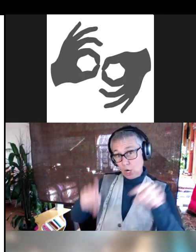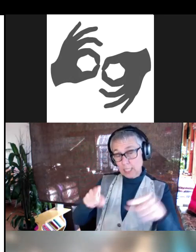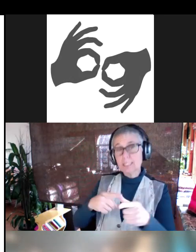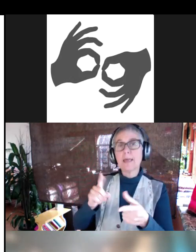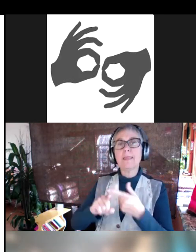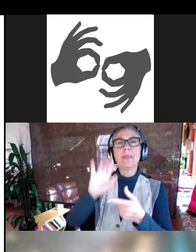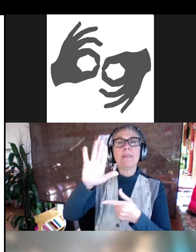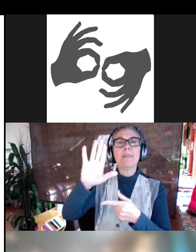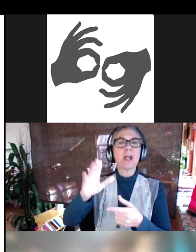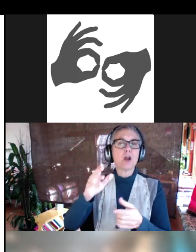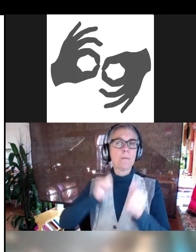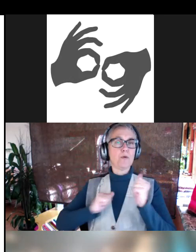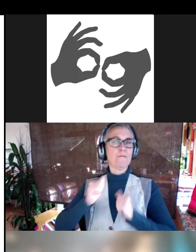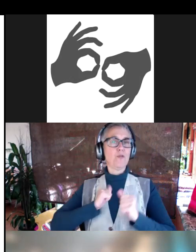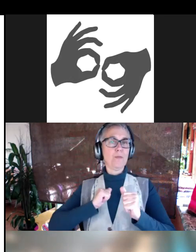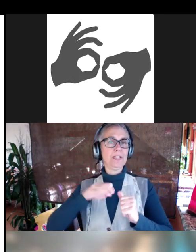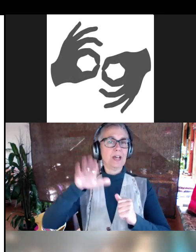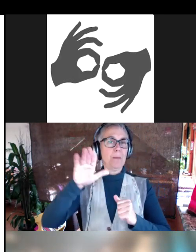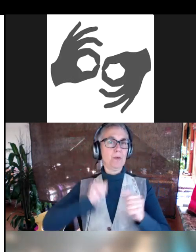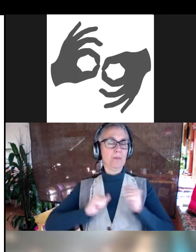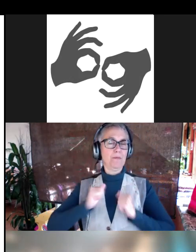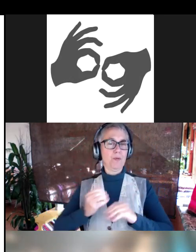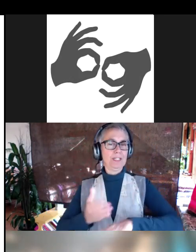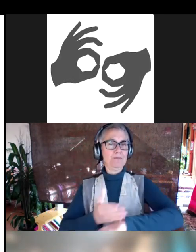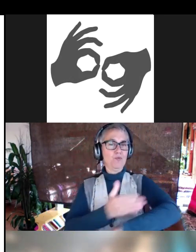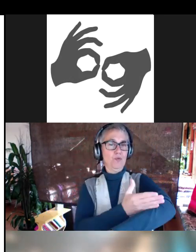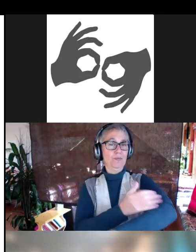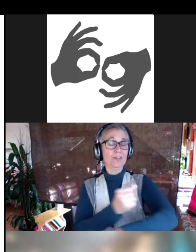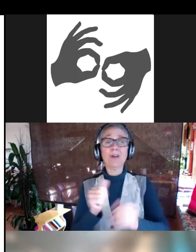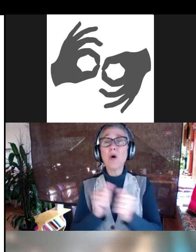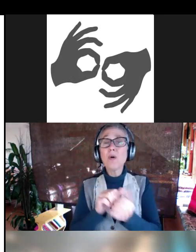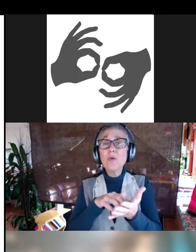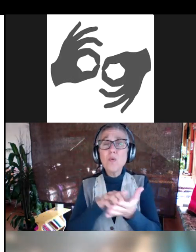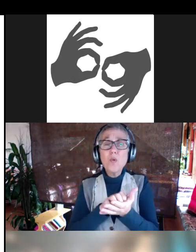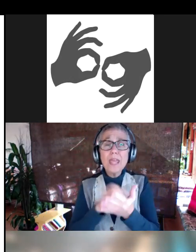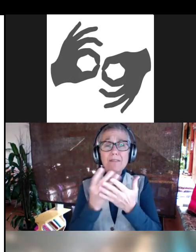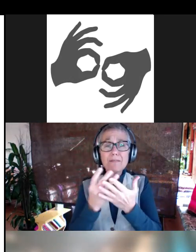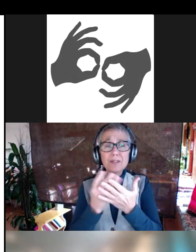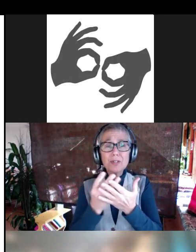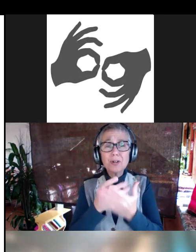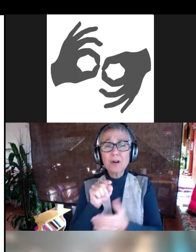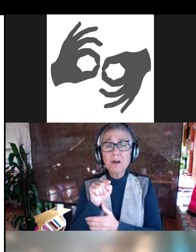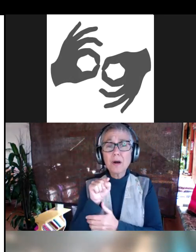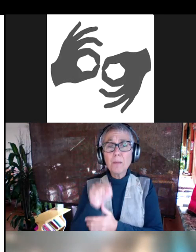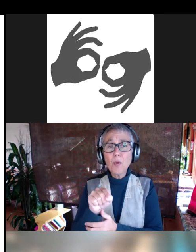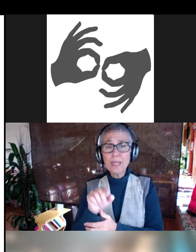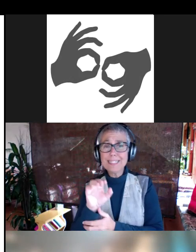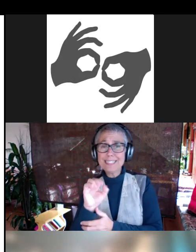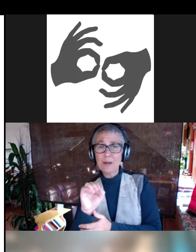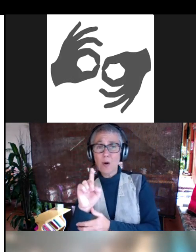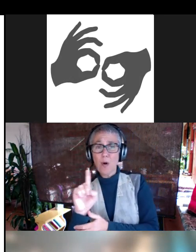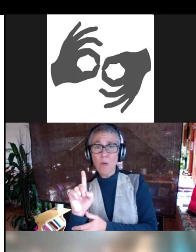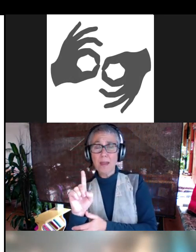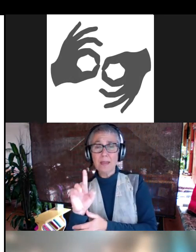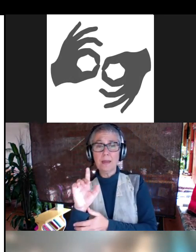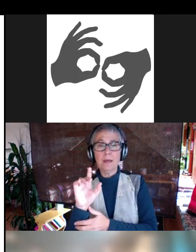things that are notable is that, even with our very weakest filter, so this 1%, that's 0.01 is the filter, the